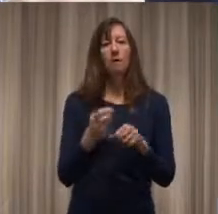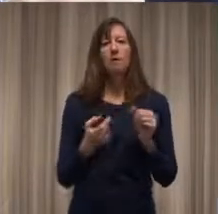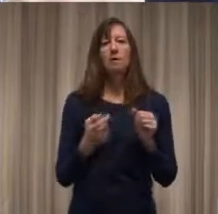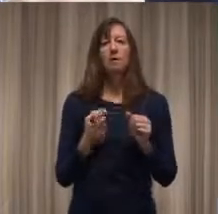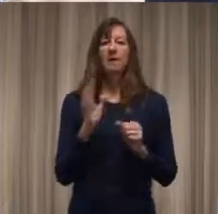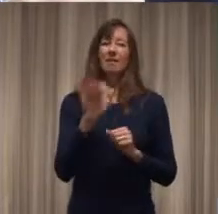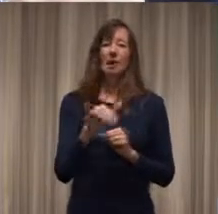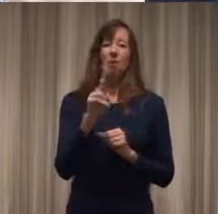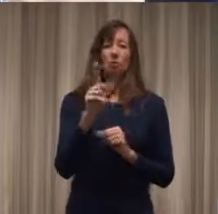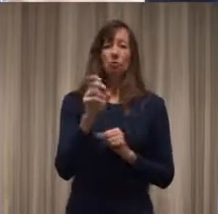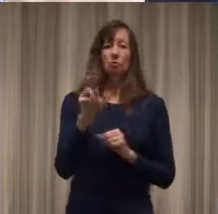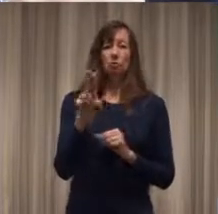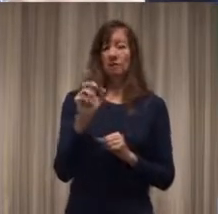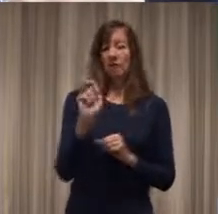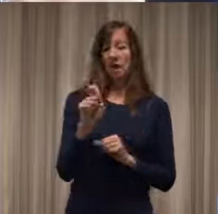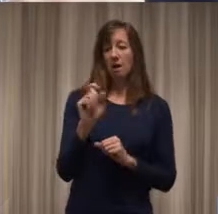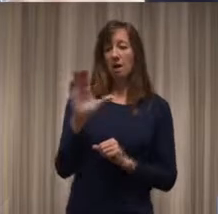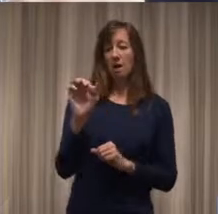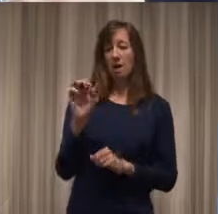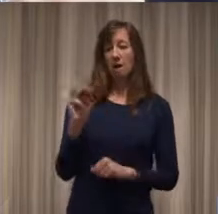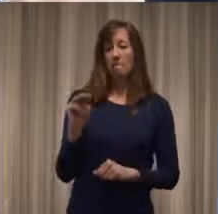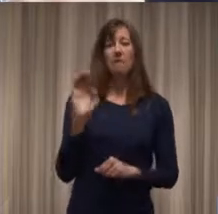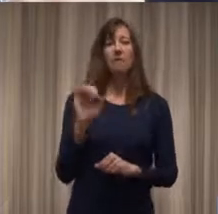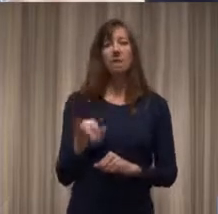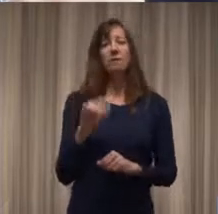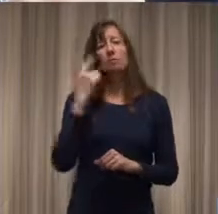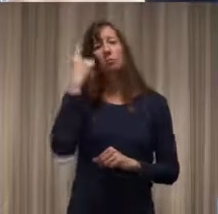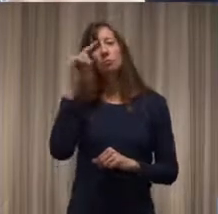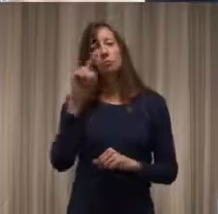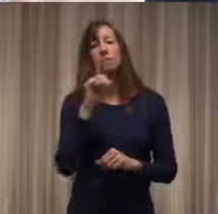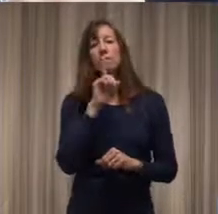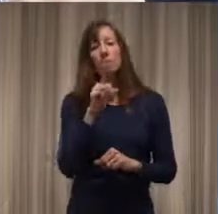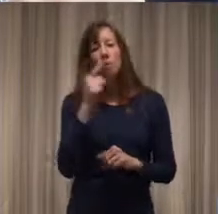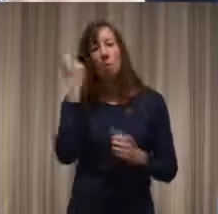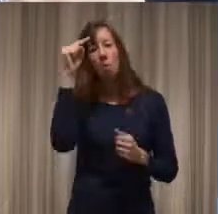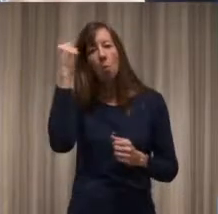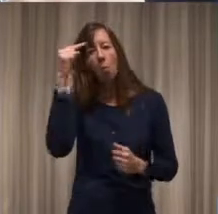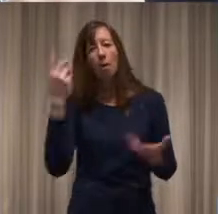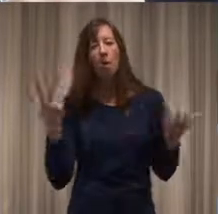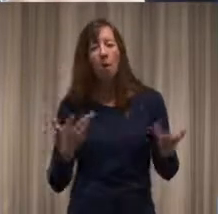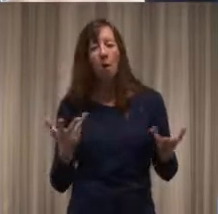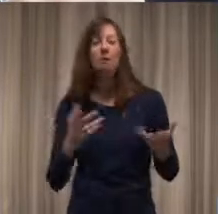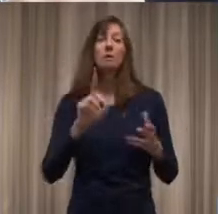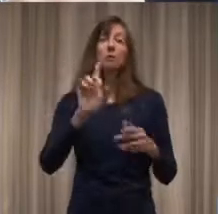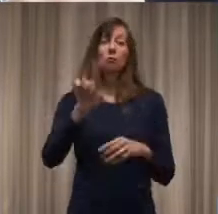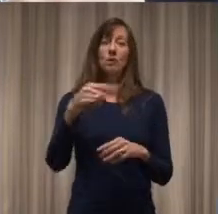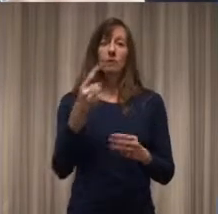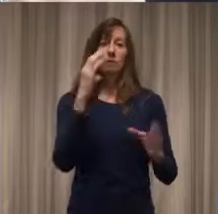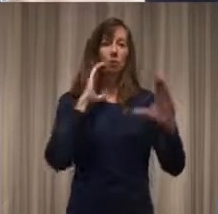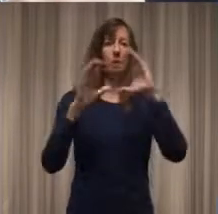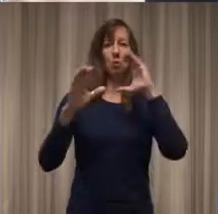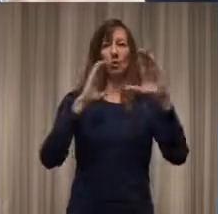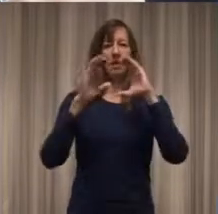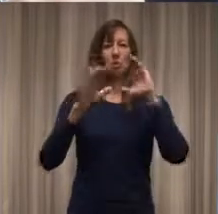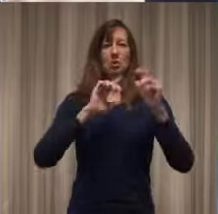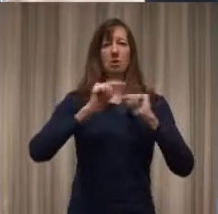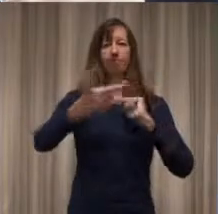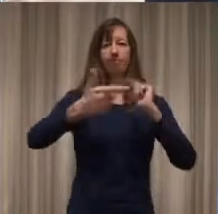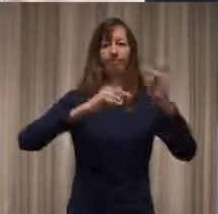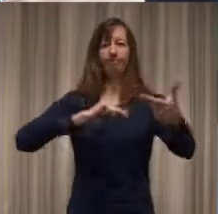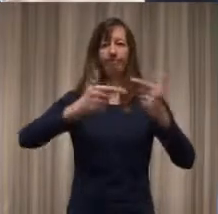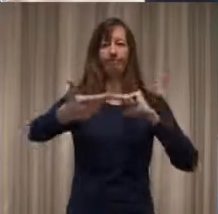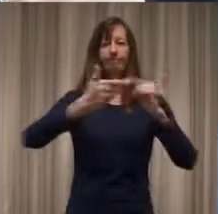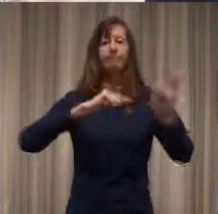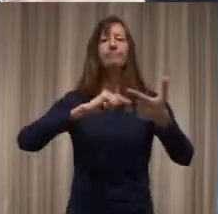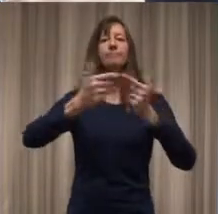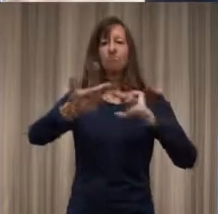to open that communication channel, to keep that communication. Everything that we know, we're going to make sure we're getting to you directly